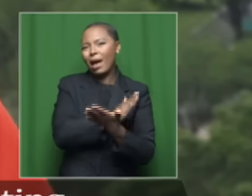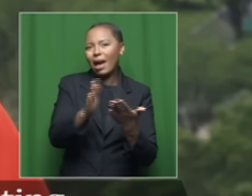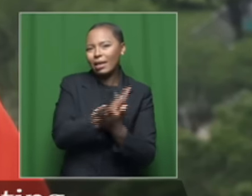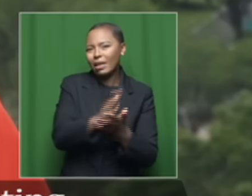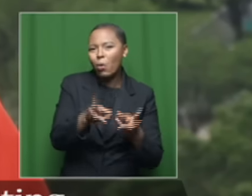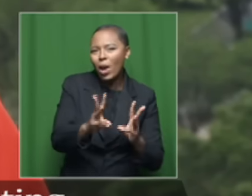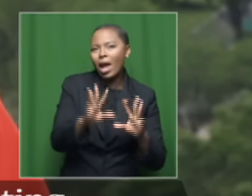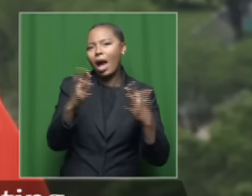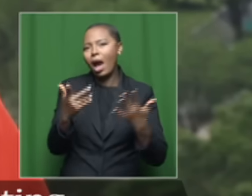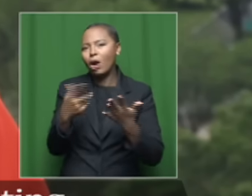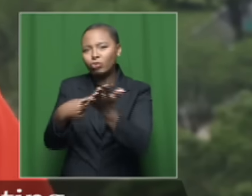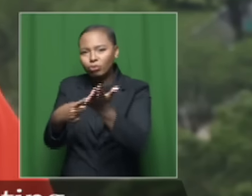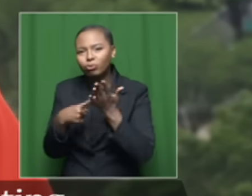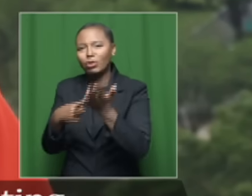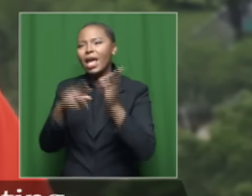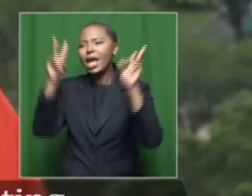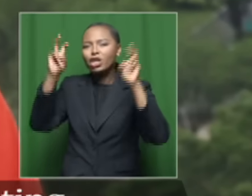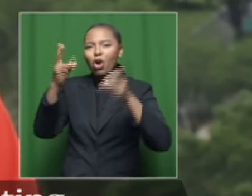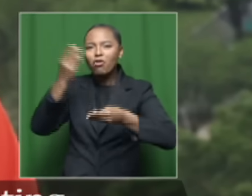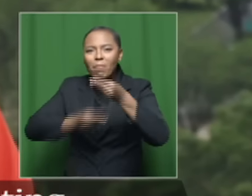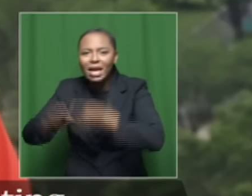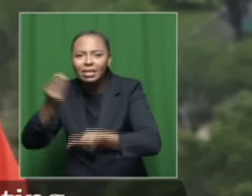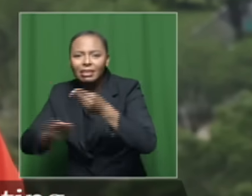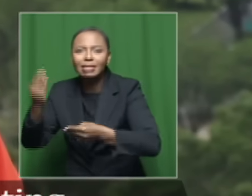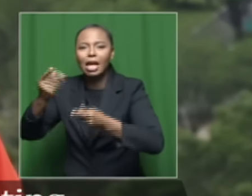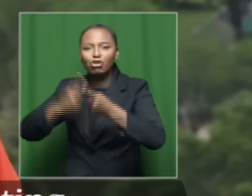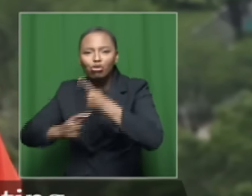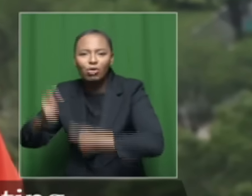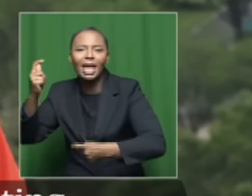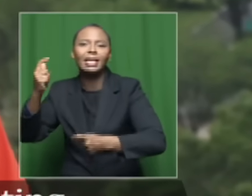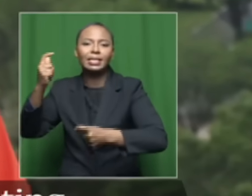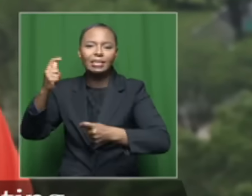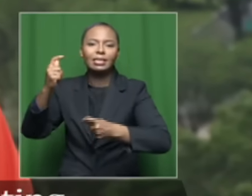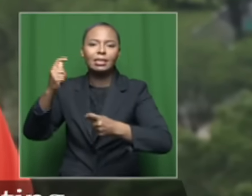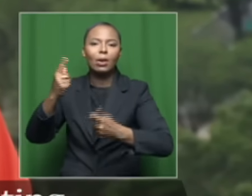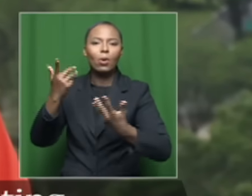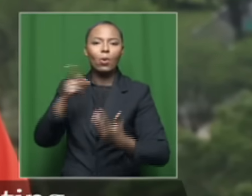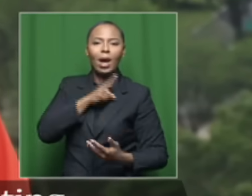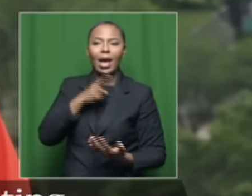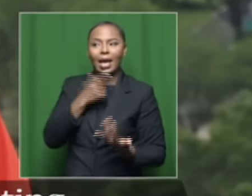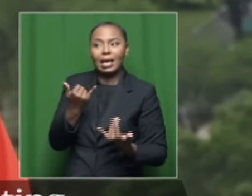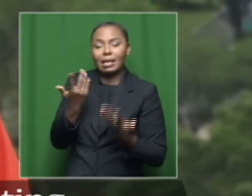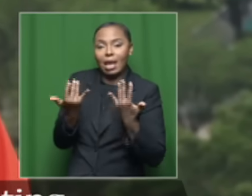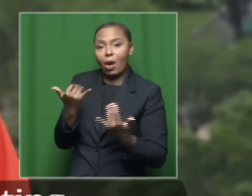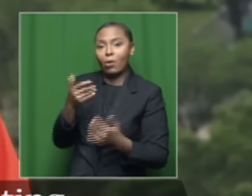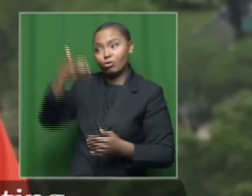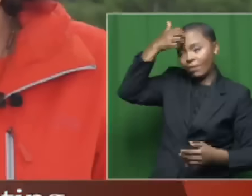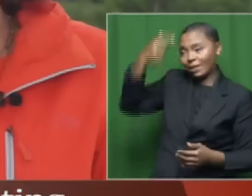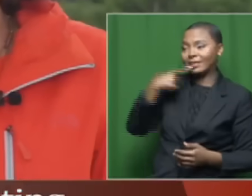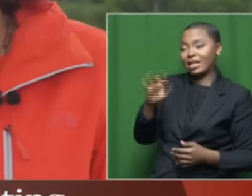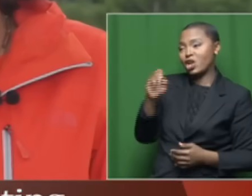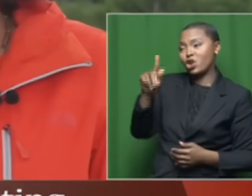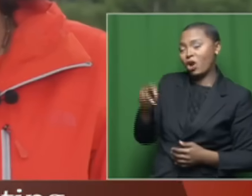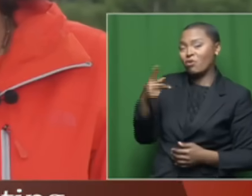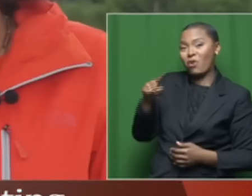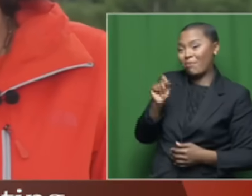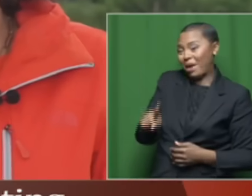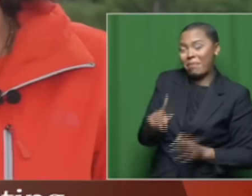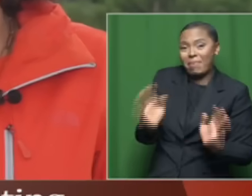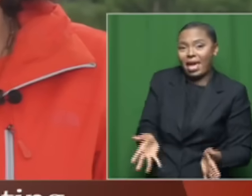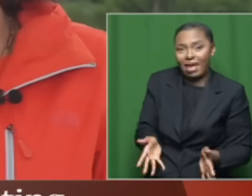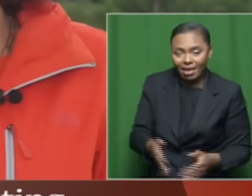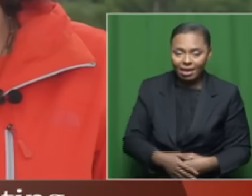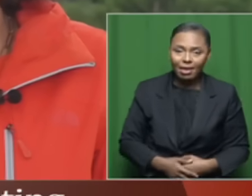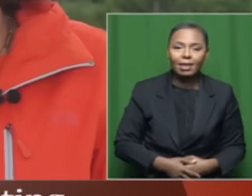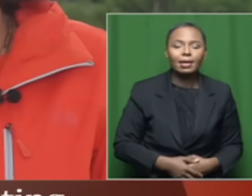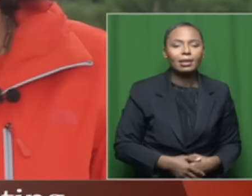and some deals involved, because that's what Donald Trump said Elon Musk was there for initially. All right, Kate Fisher, thank you so